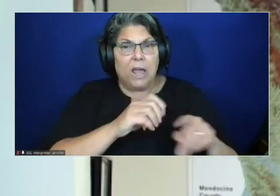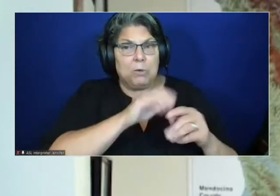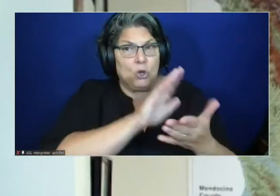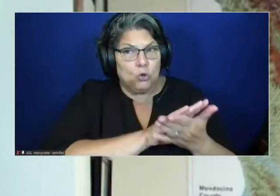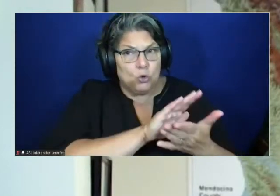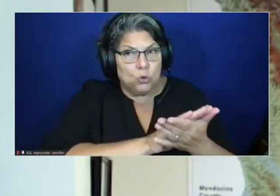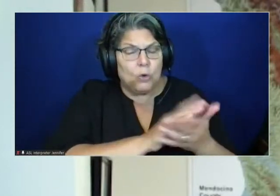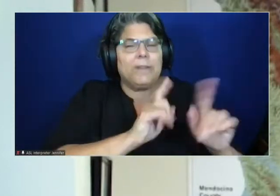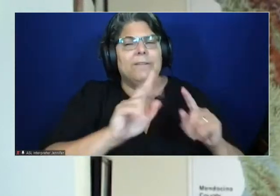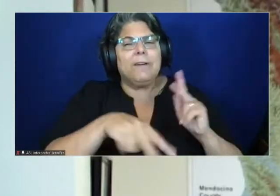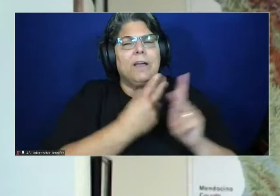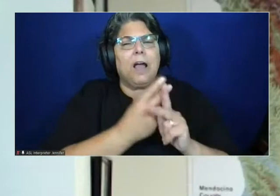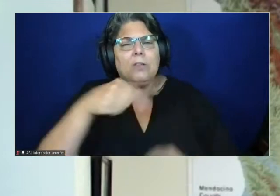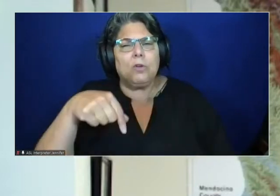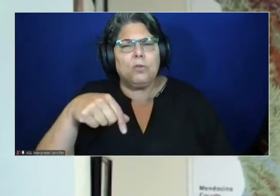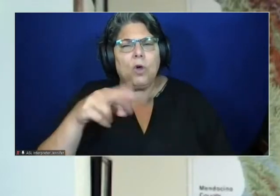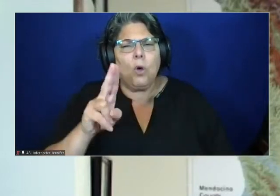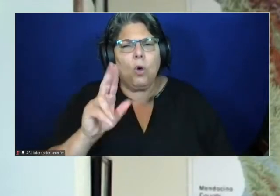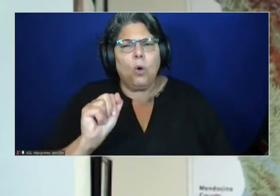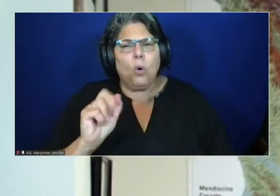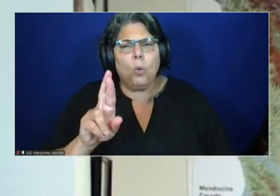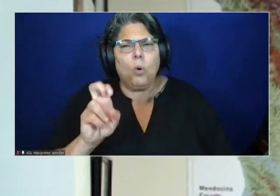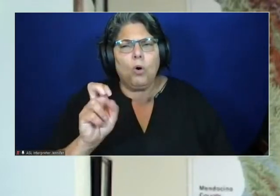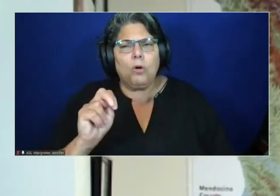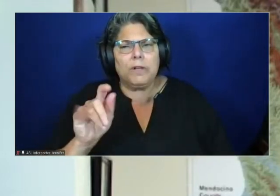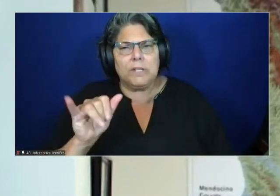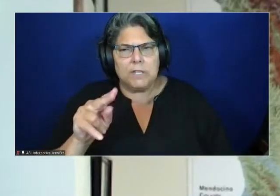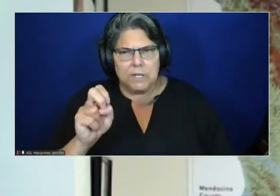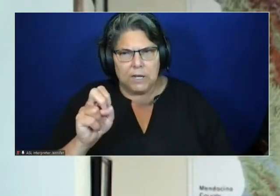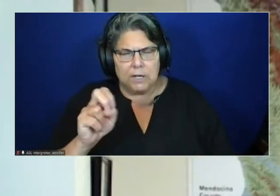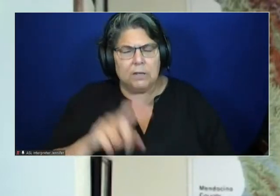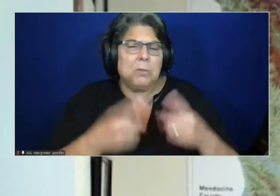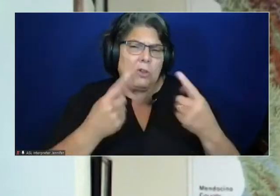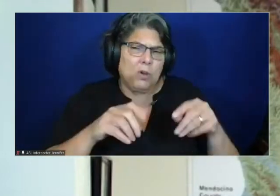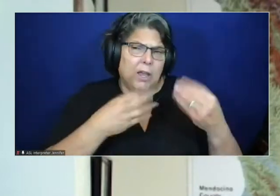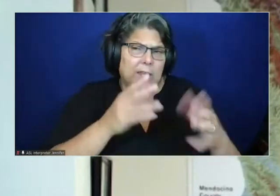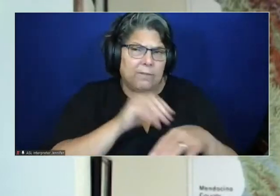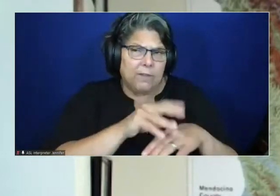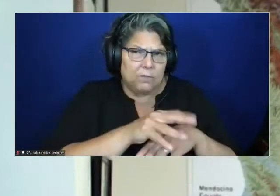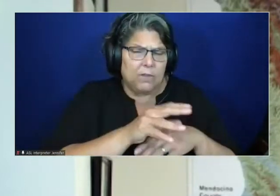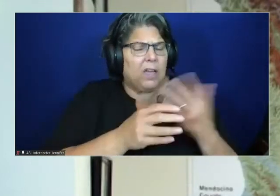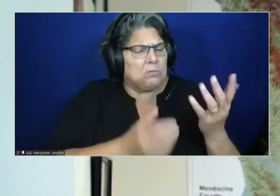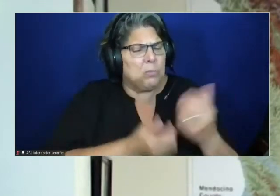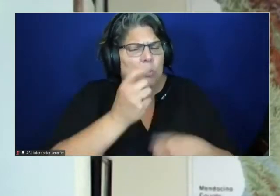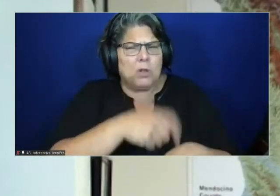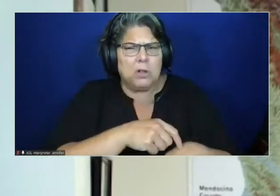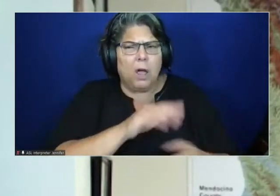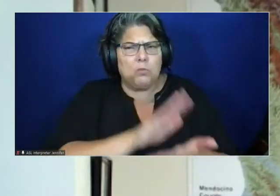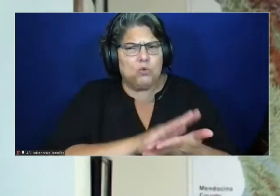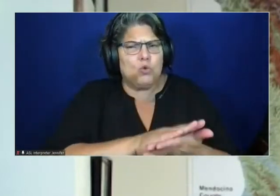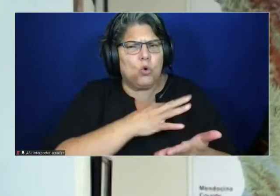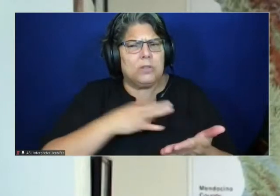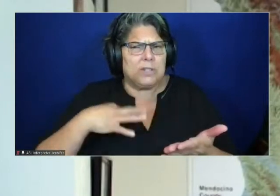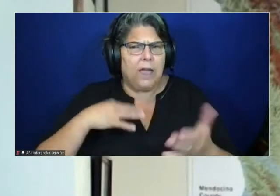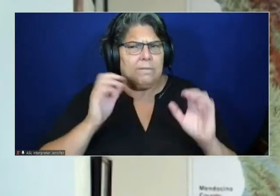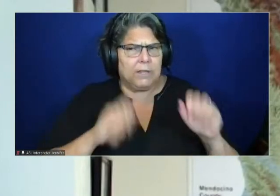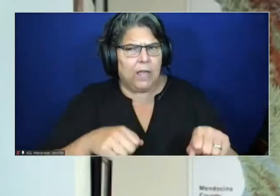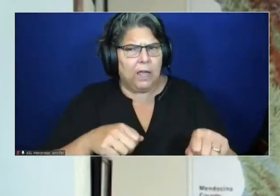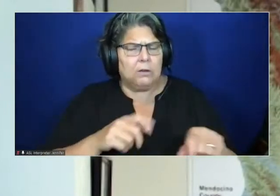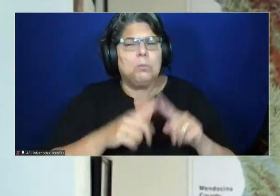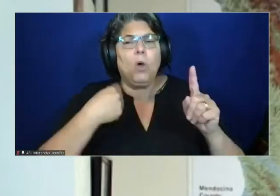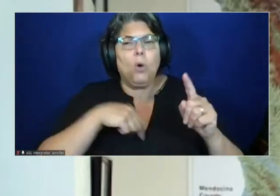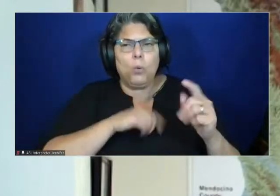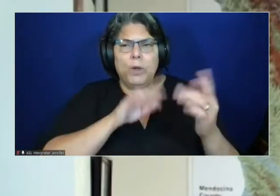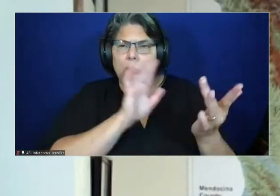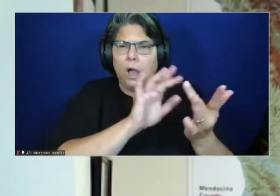of quarantines, but we try and give advice, and for the most part, school staff are able to do that. But our team gets in touch